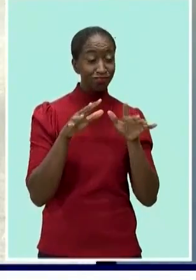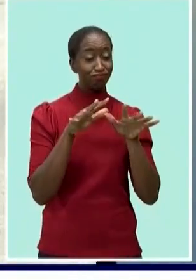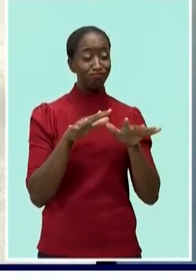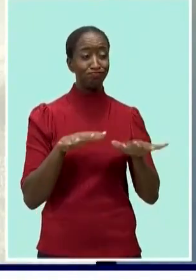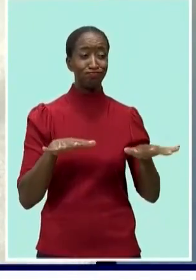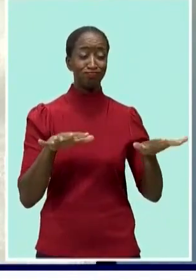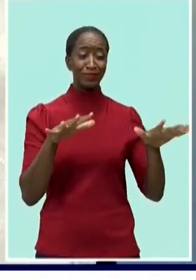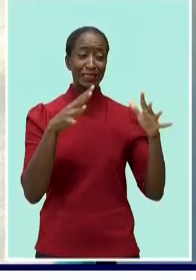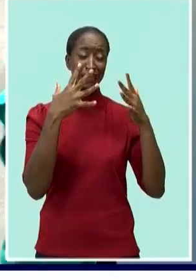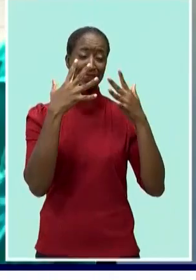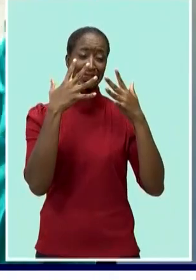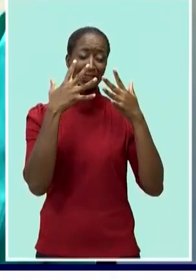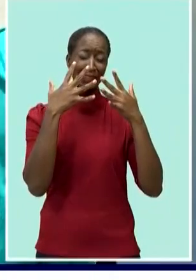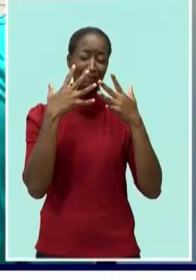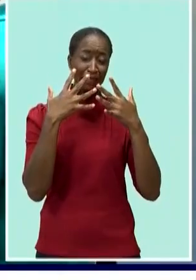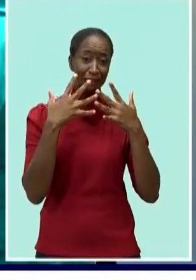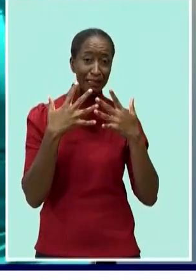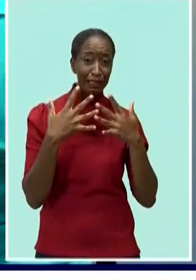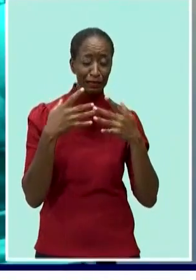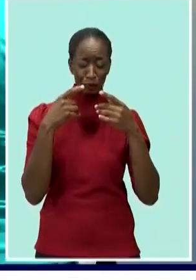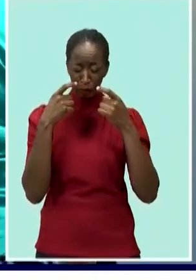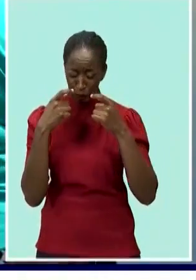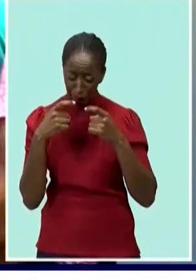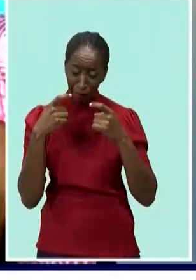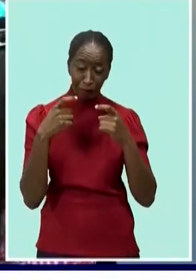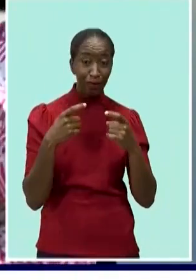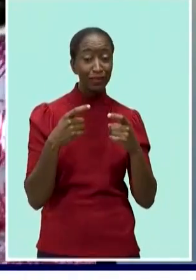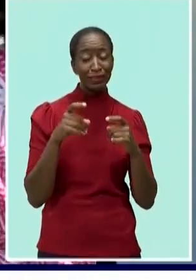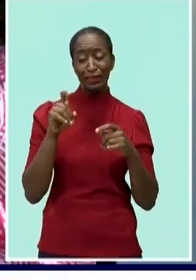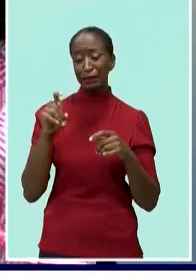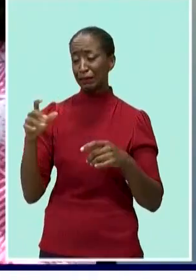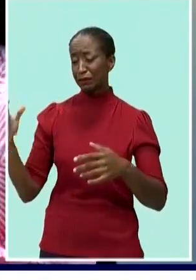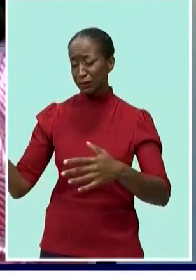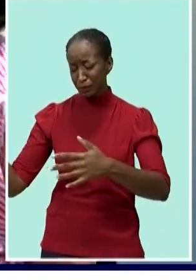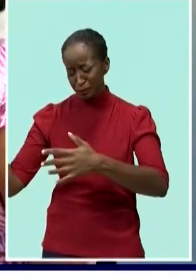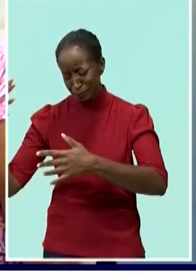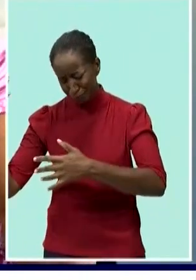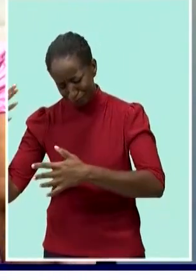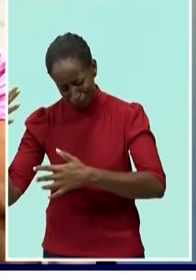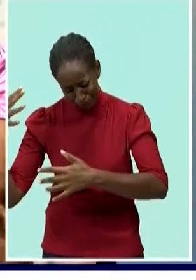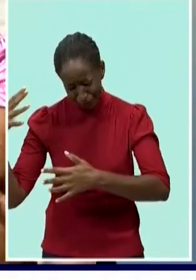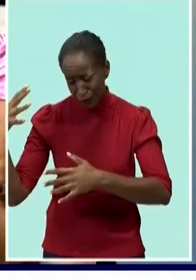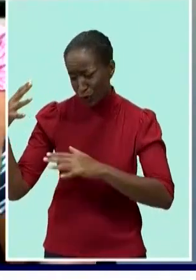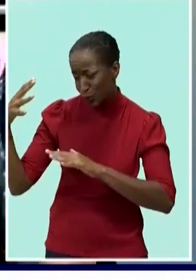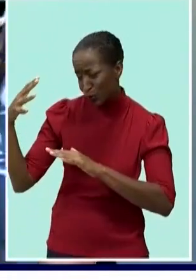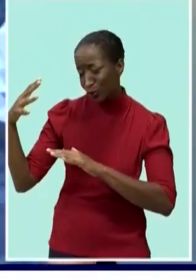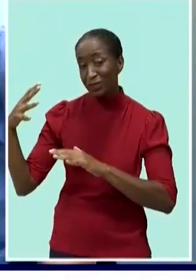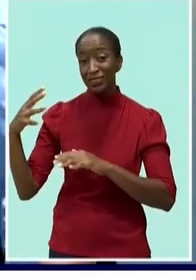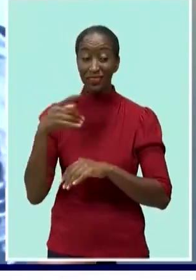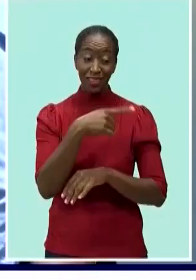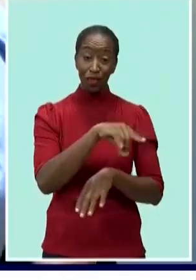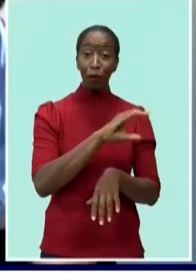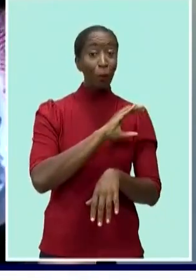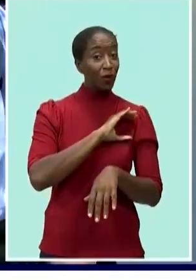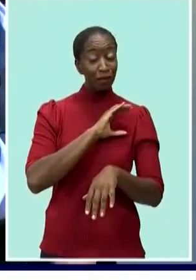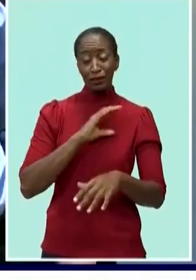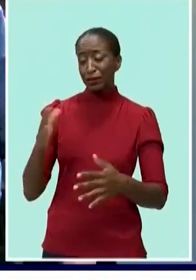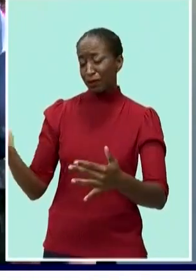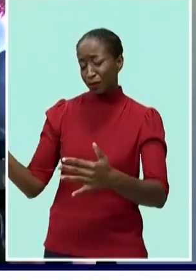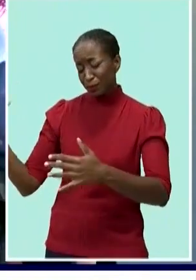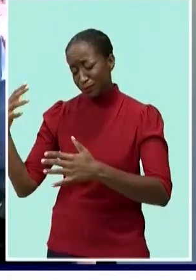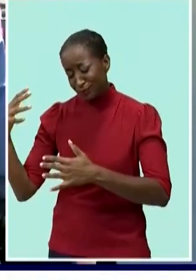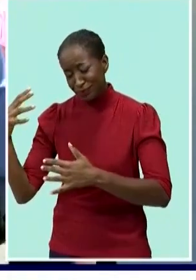area. People openly grieved and had to be helped and consoled, even by police officers. Again, I always have to say this is always a